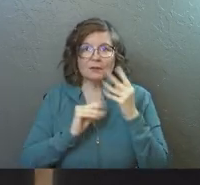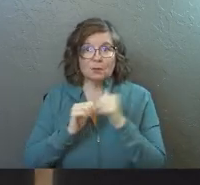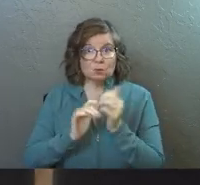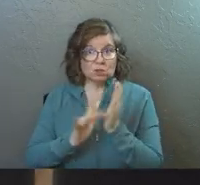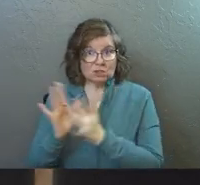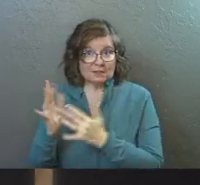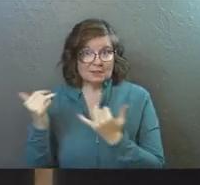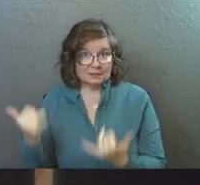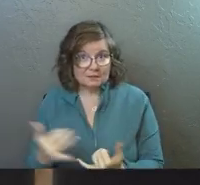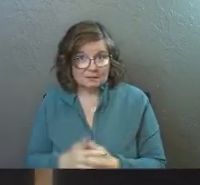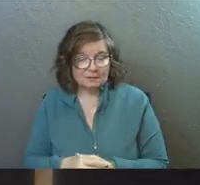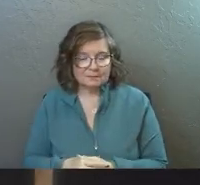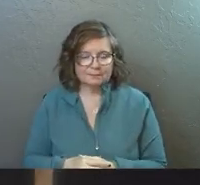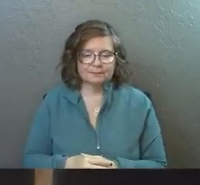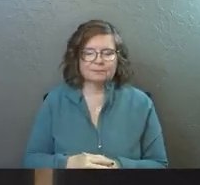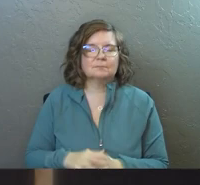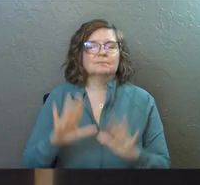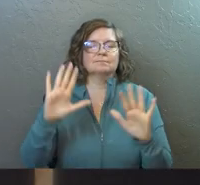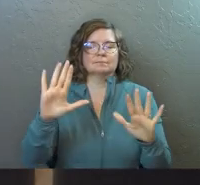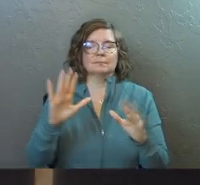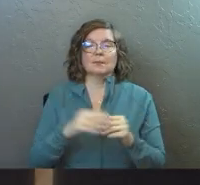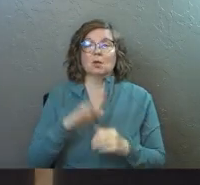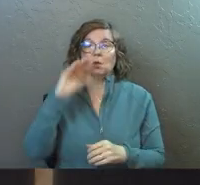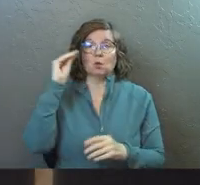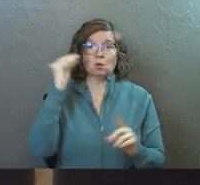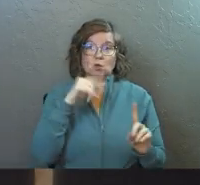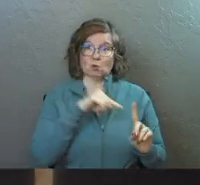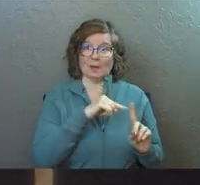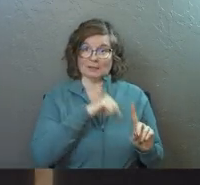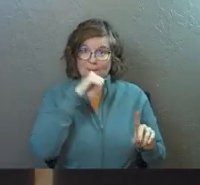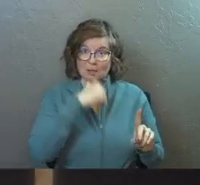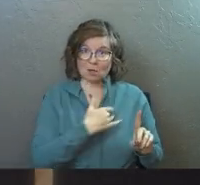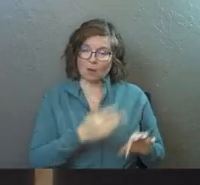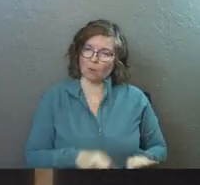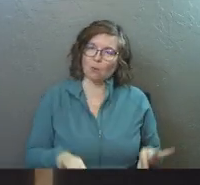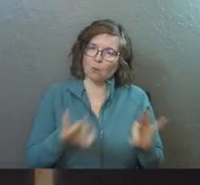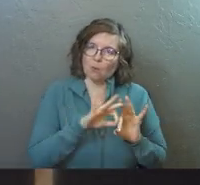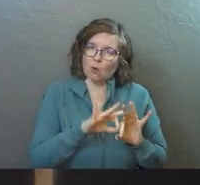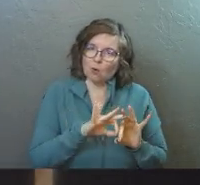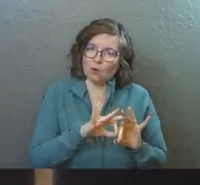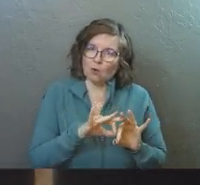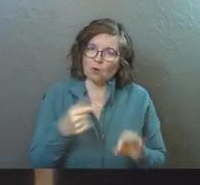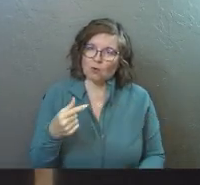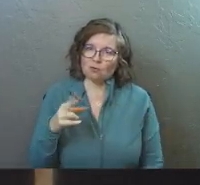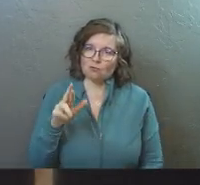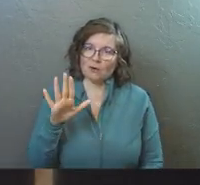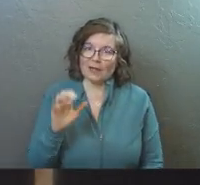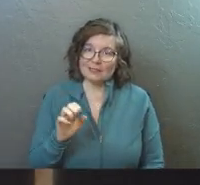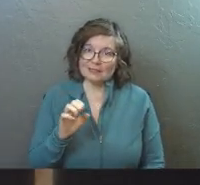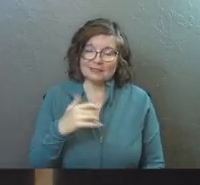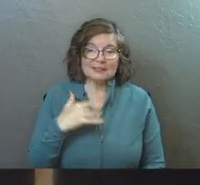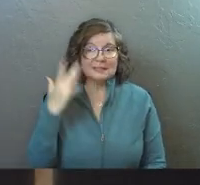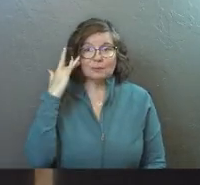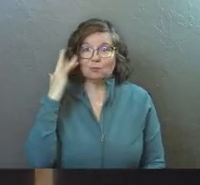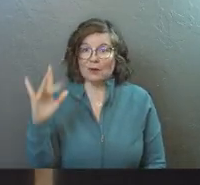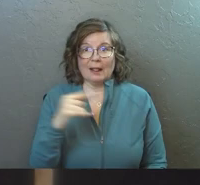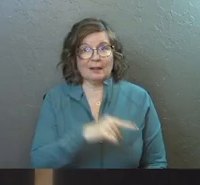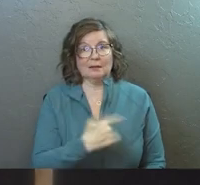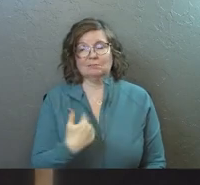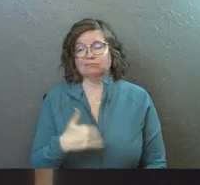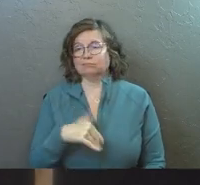with Jesus. And here's the thing. Gracie's worth it. Gracie Trueblood, she's brilliant. Can I tell you